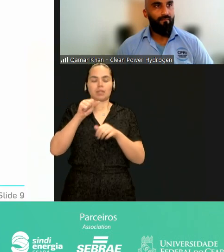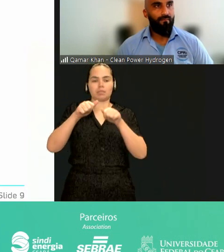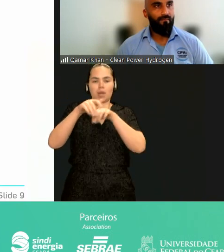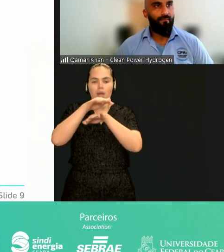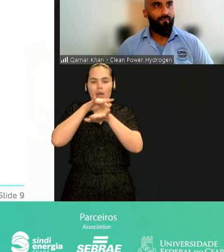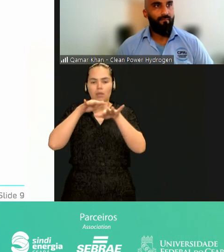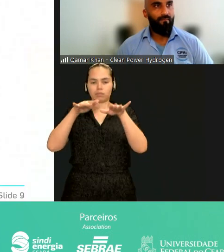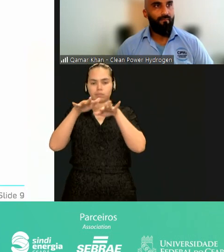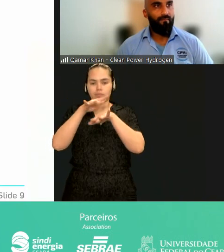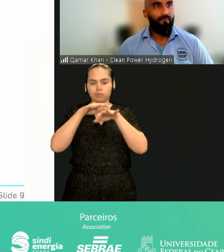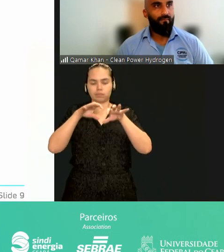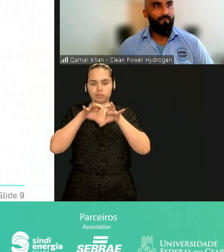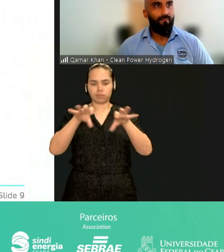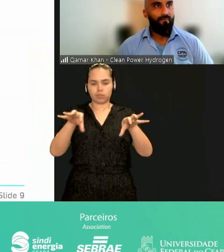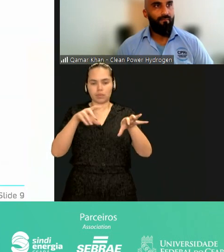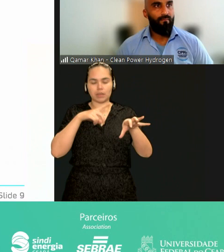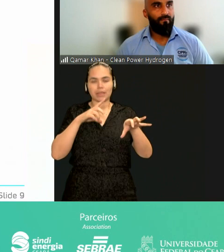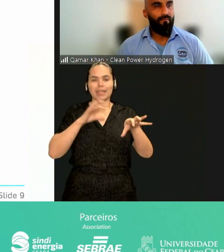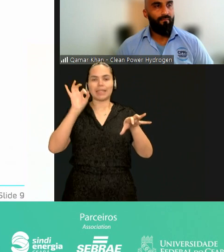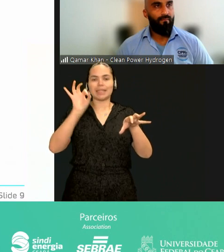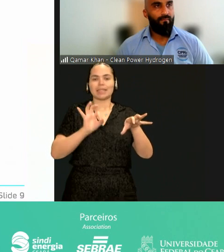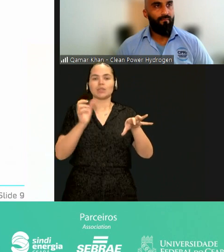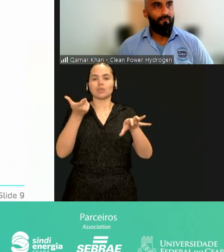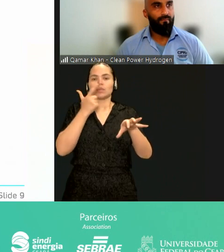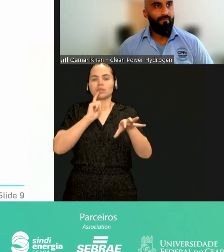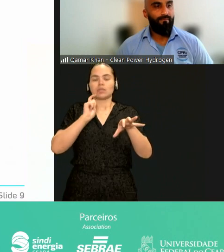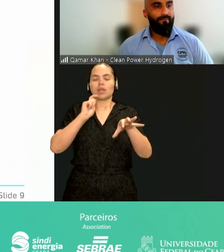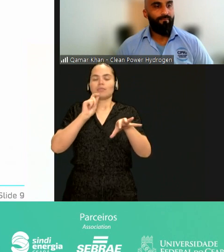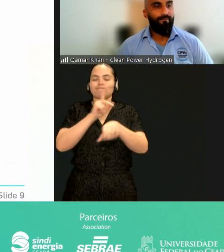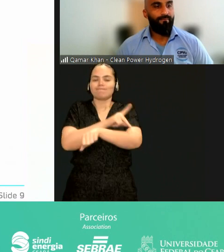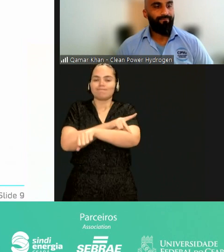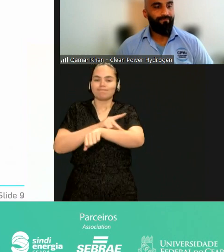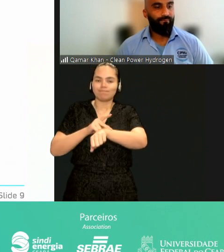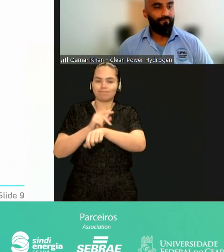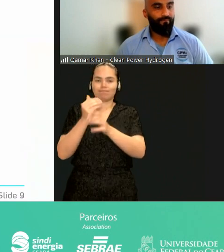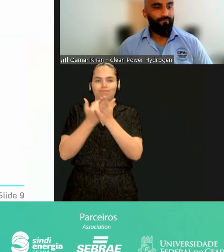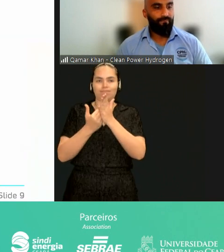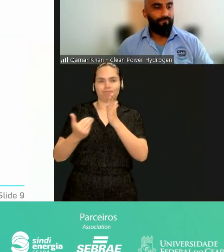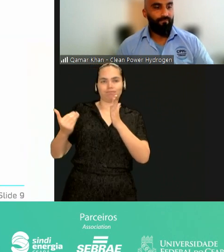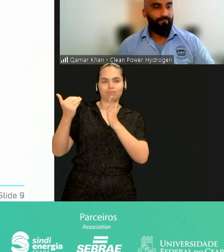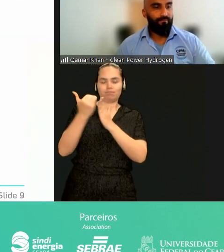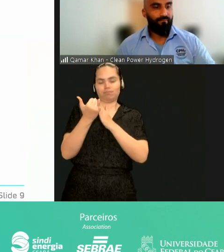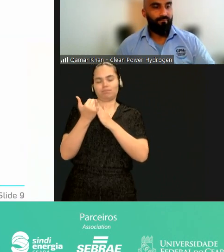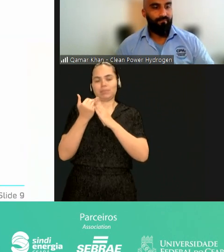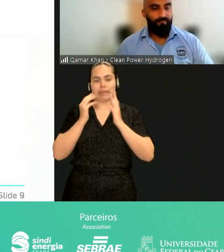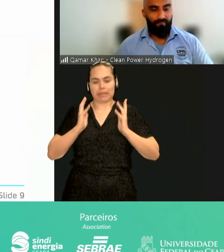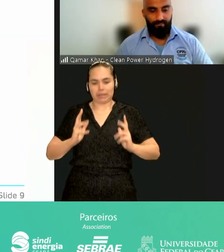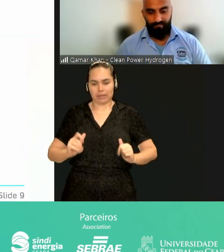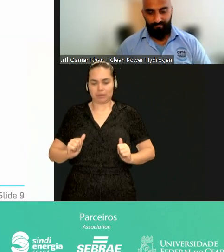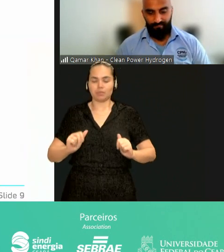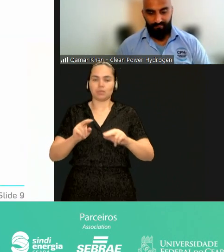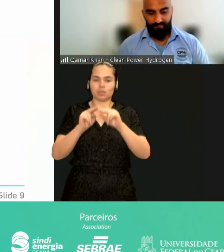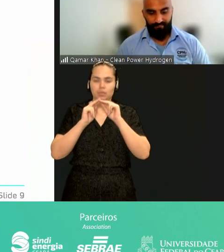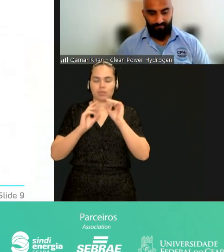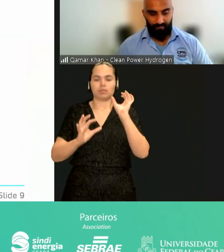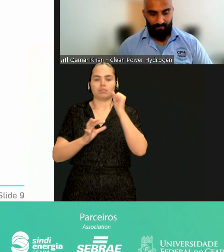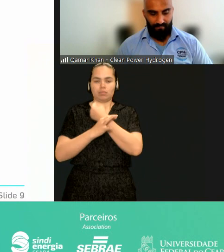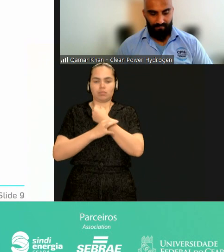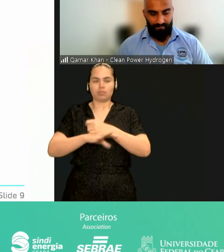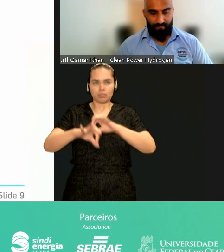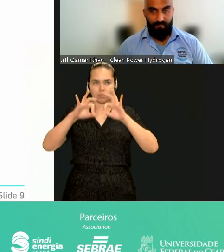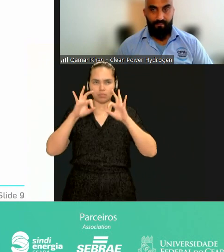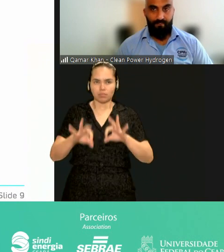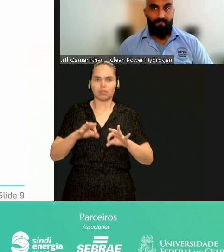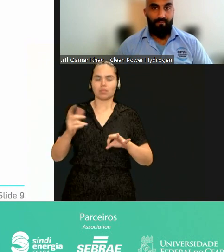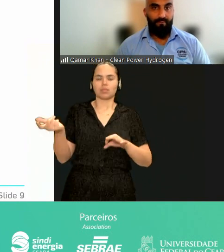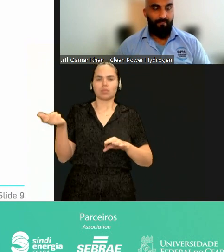Separados criogenicamente têm uma alta taxa The de gas pureza. purities are measured and passed for use in an application or stored. Ela garante uma